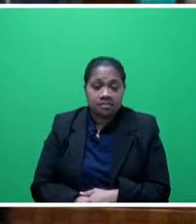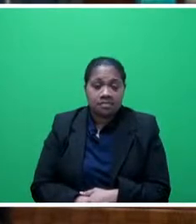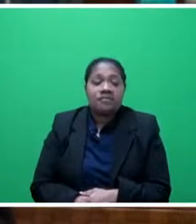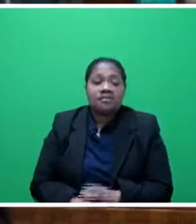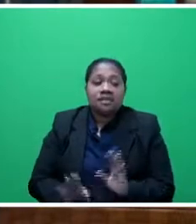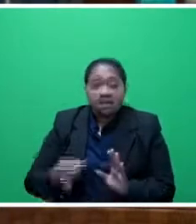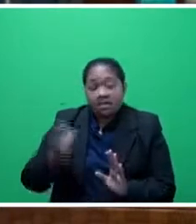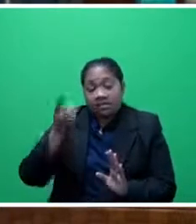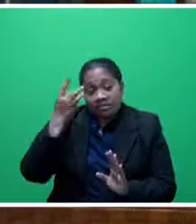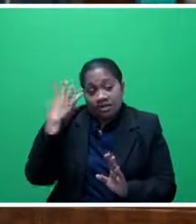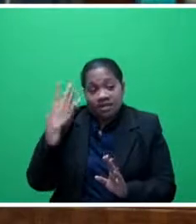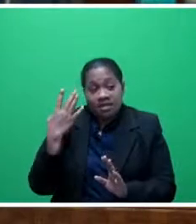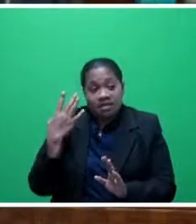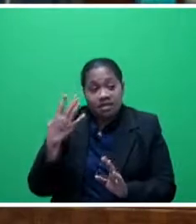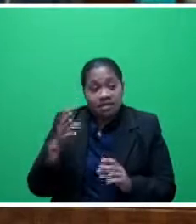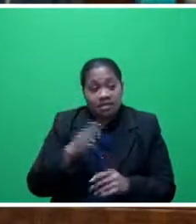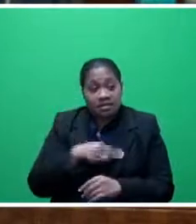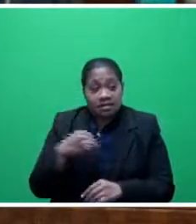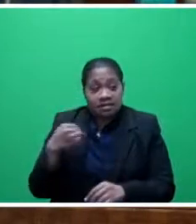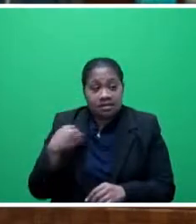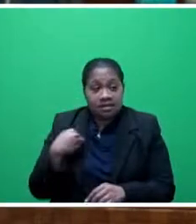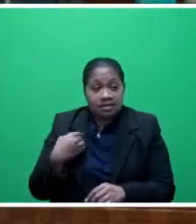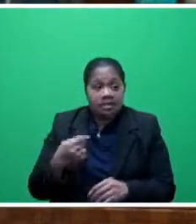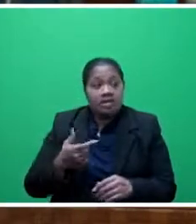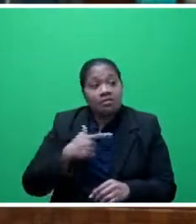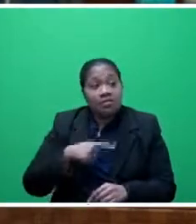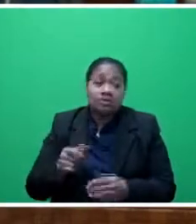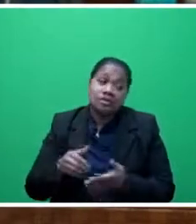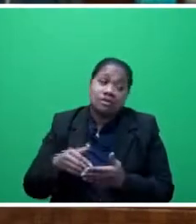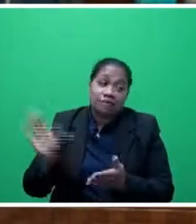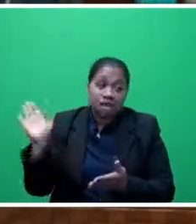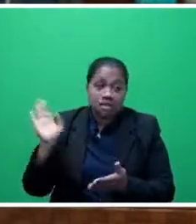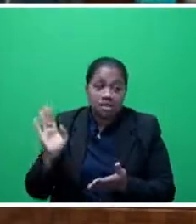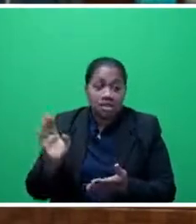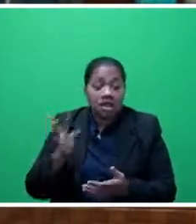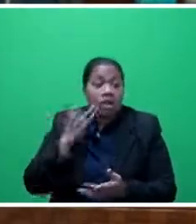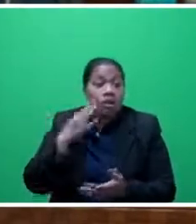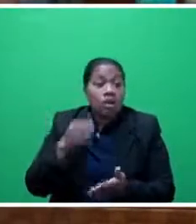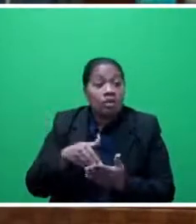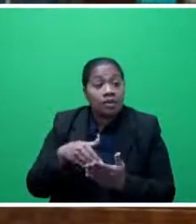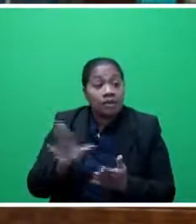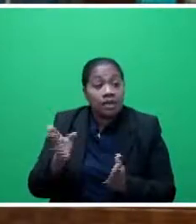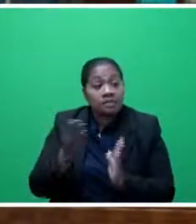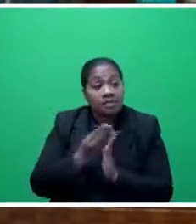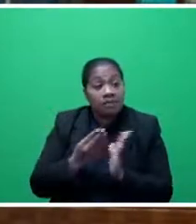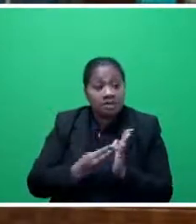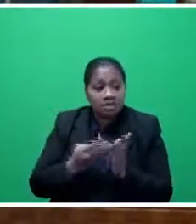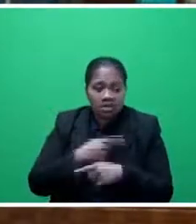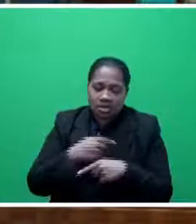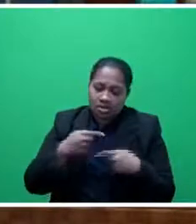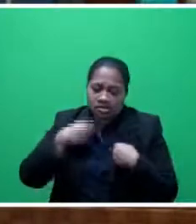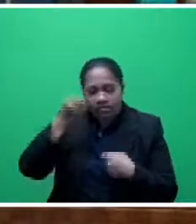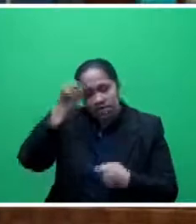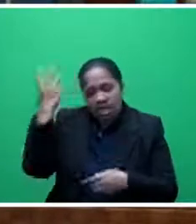Yeah. I forget about them because we passed. When we passed the budget, we forget about them.